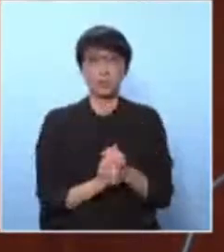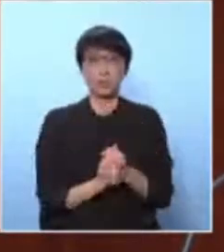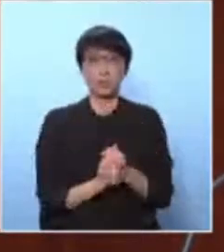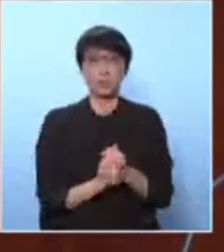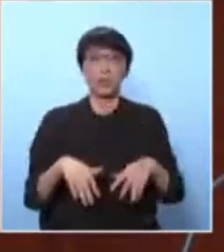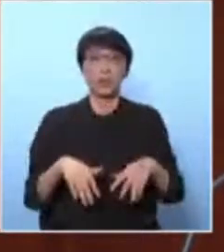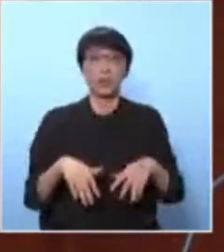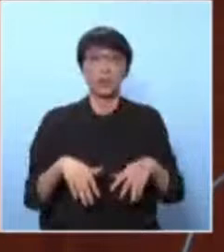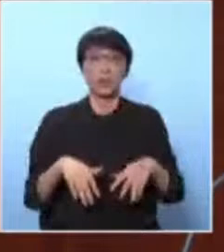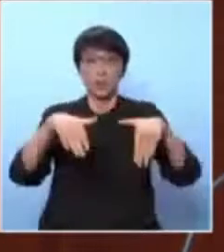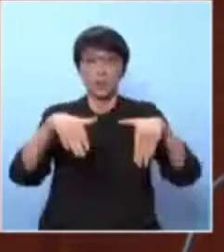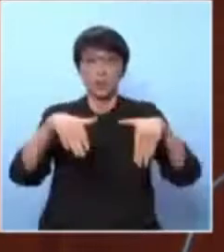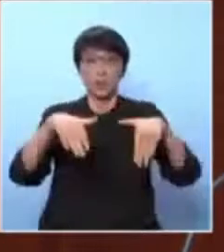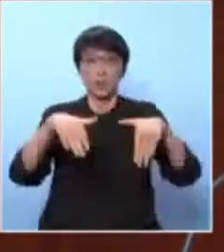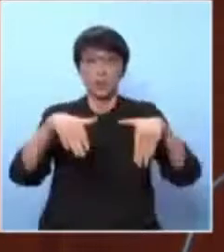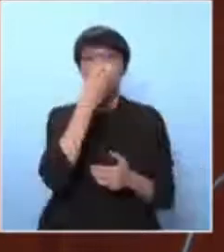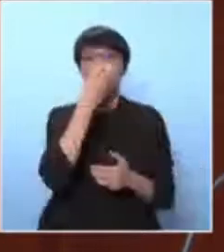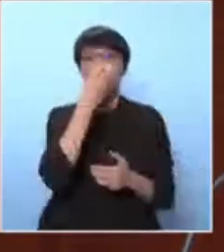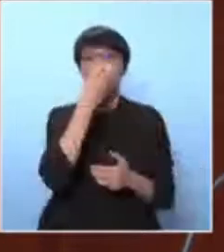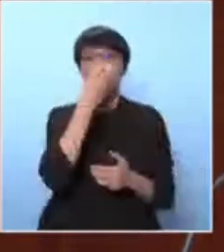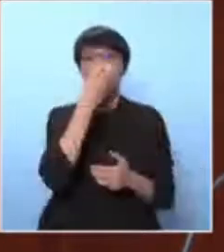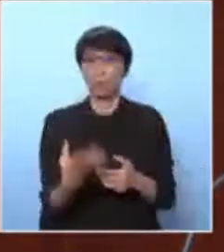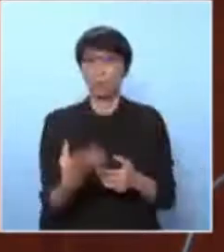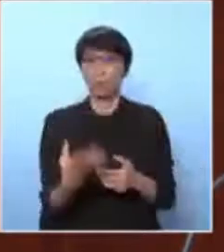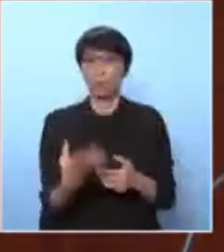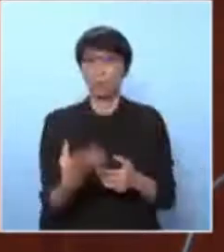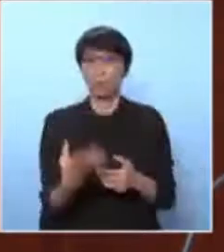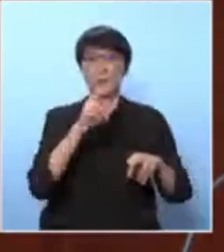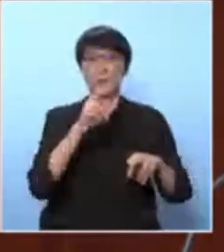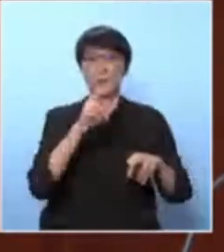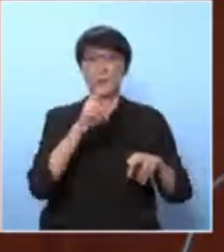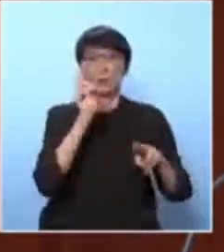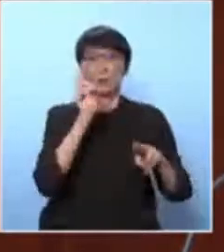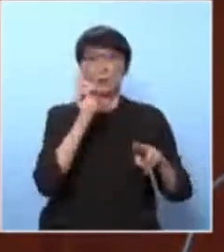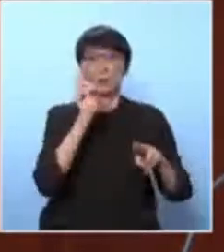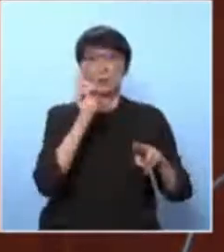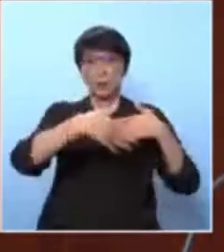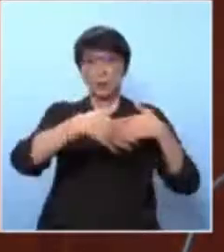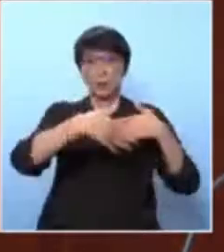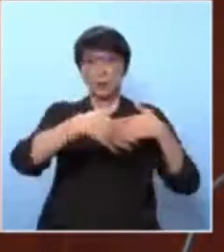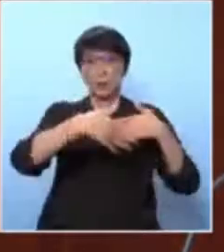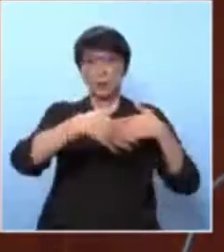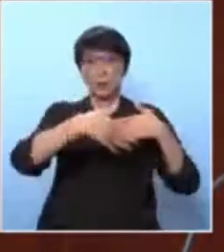world, to conduct R&D and clinical trials in Hong Kong